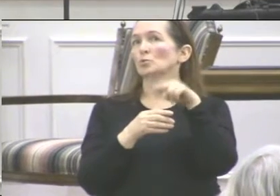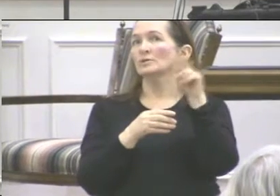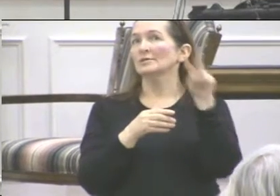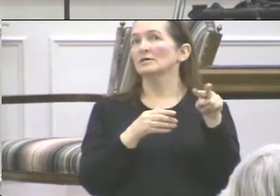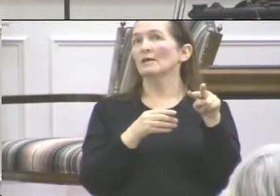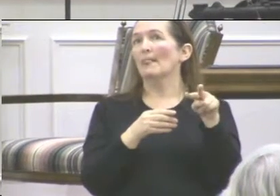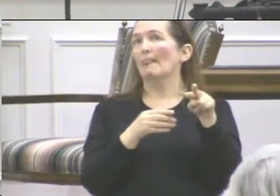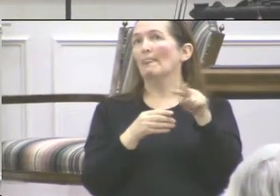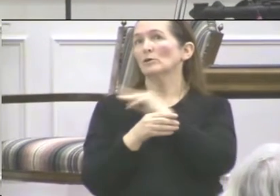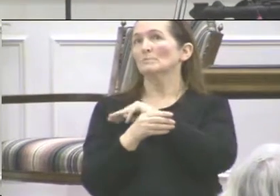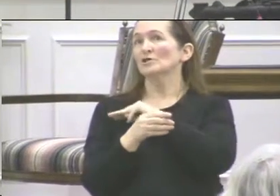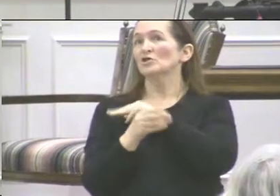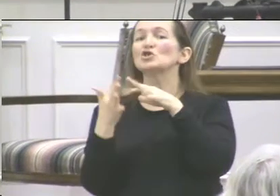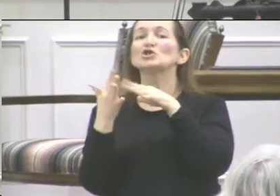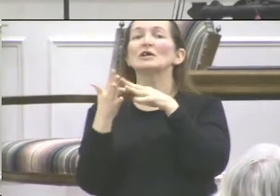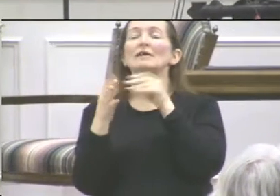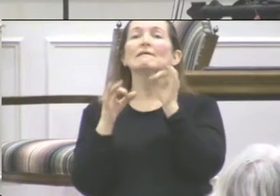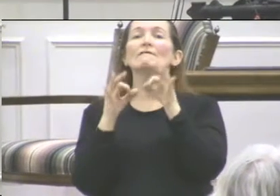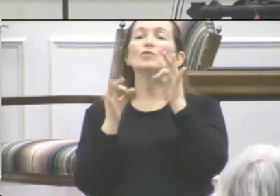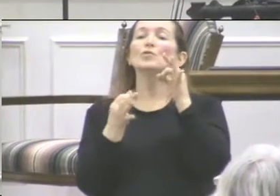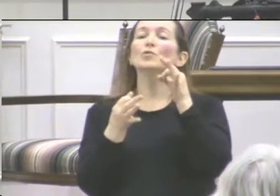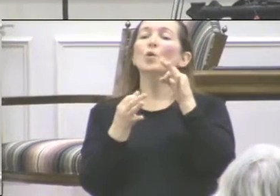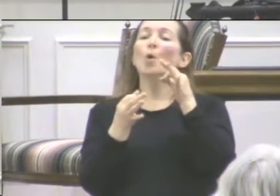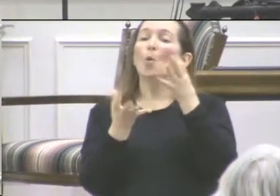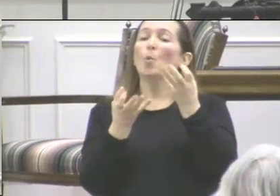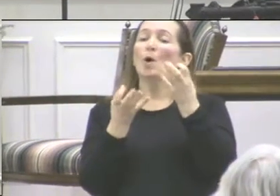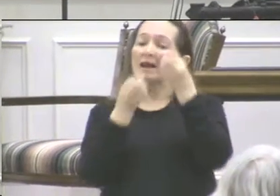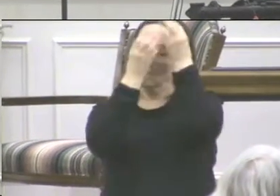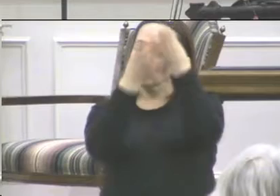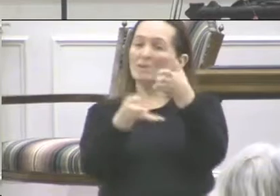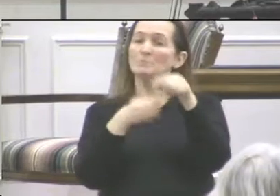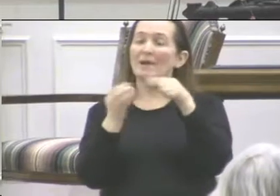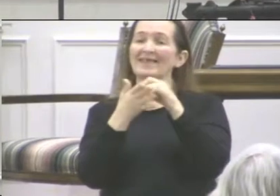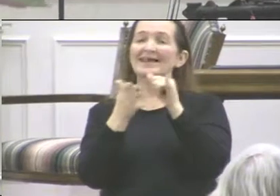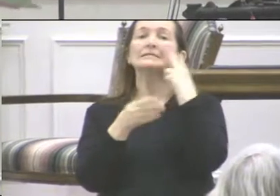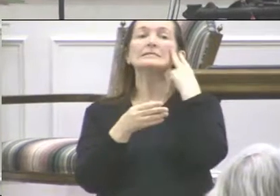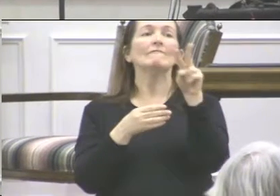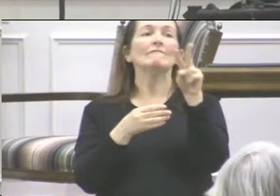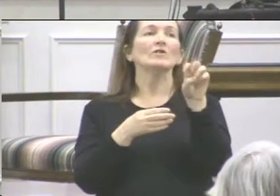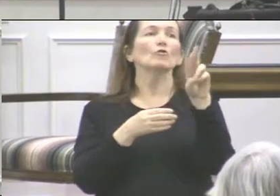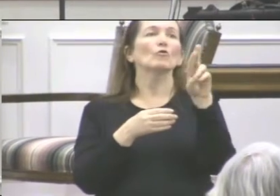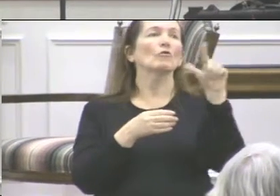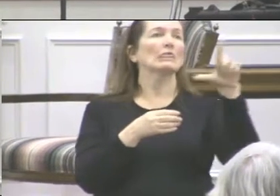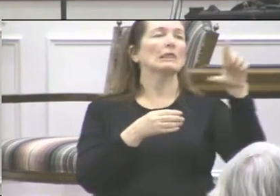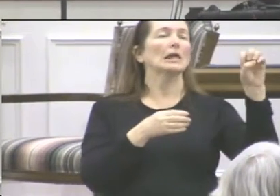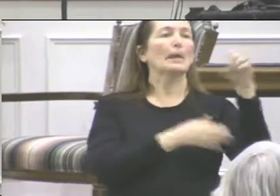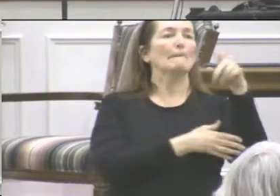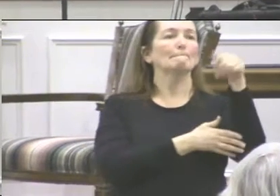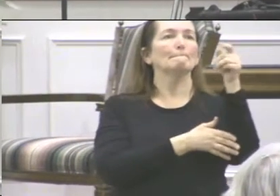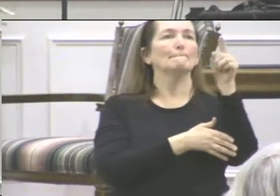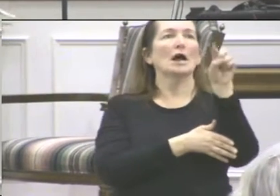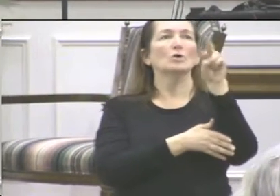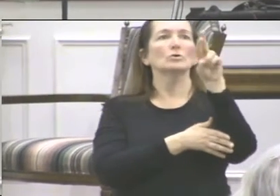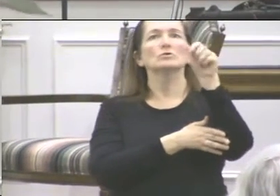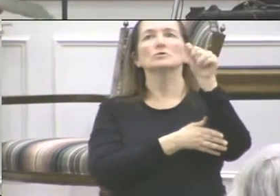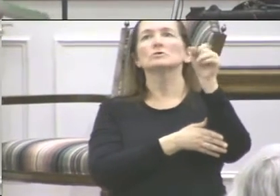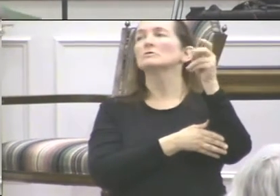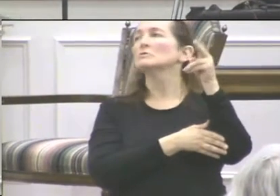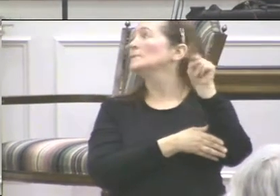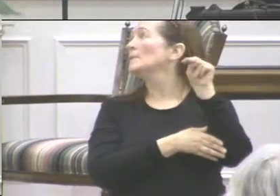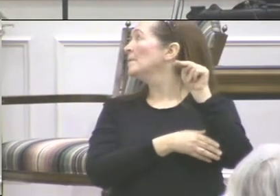all the information concerning that. Also, these invite cards that you got in your bulletin, they are